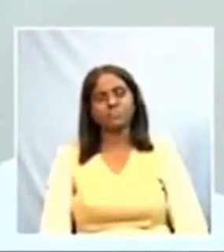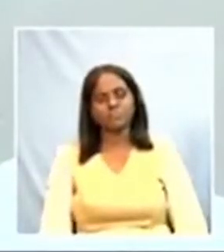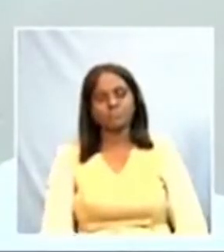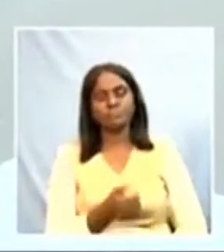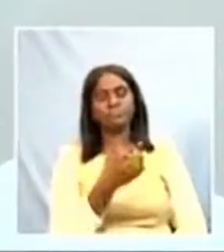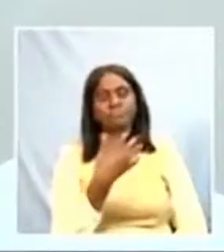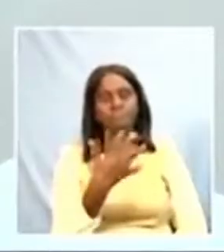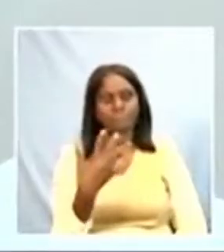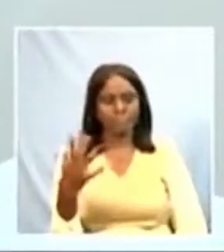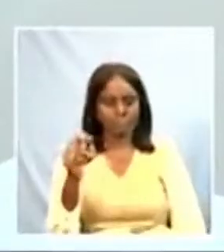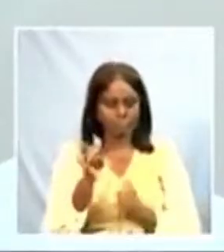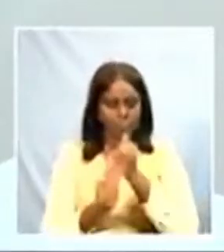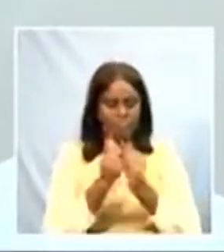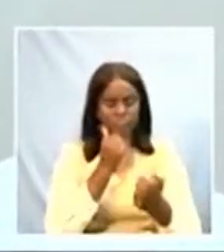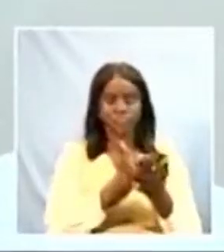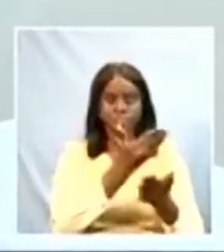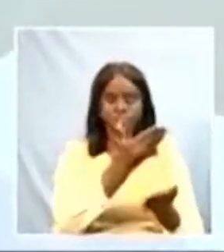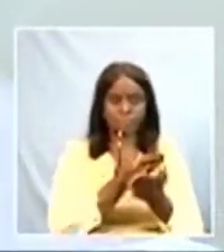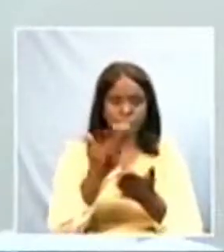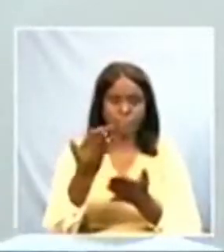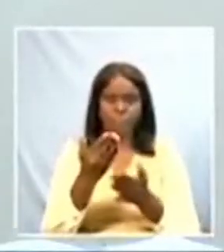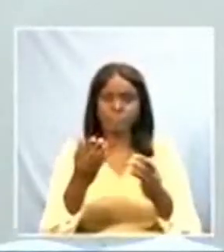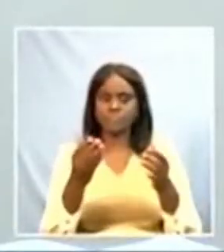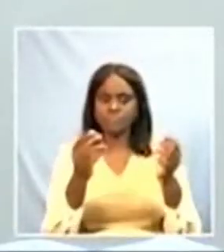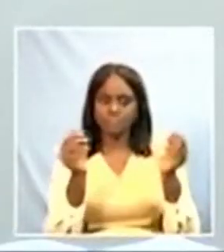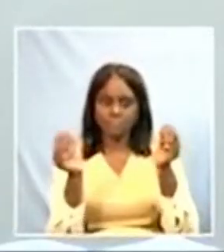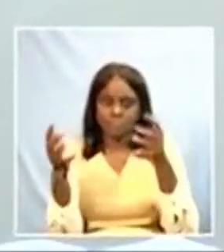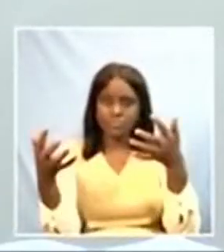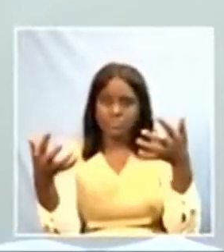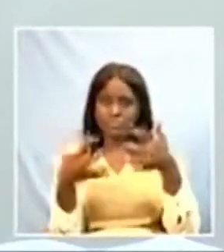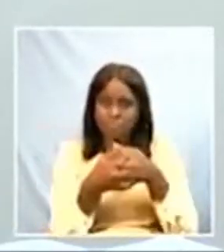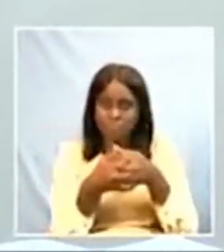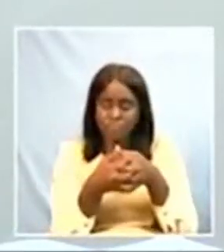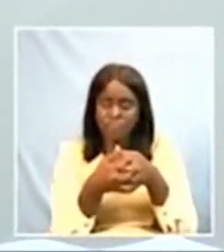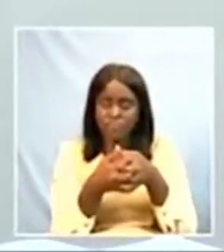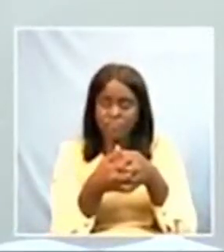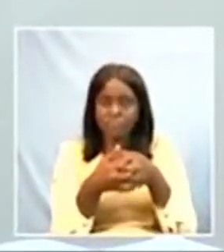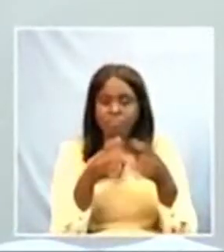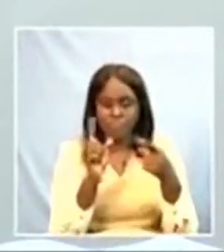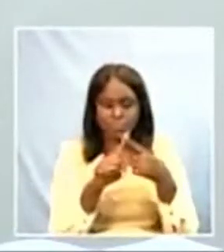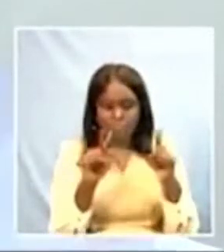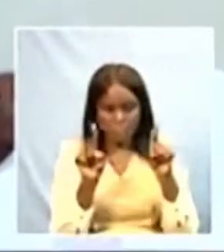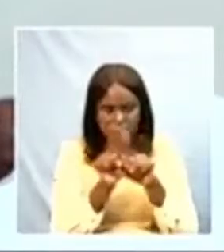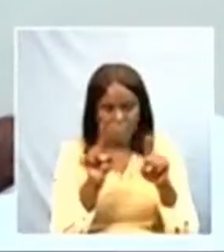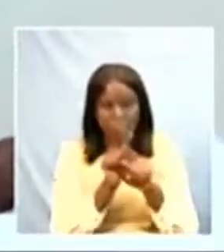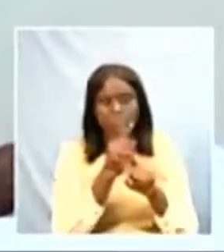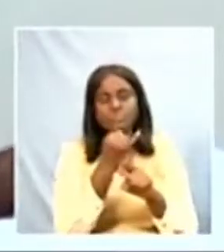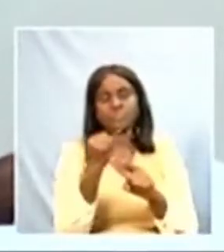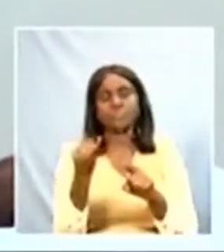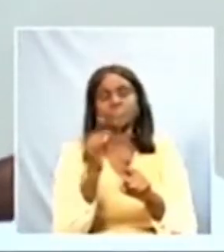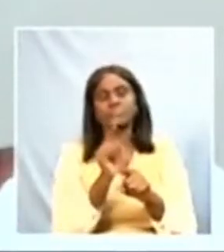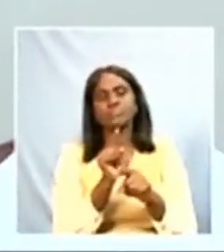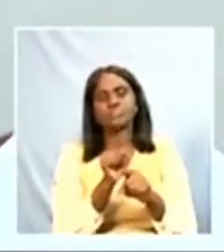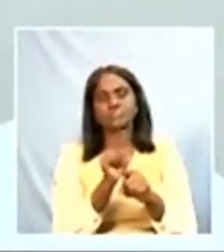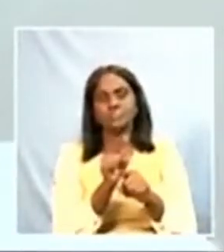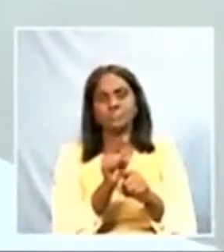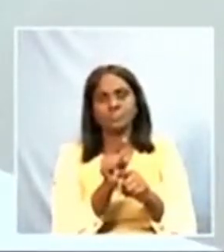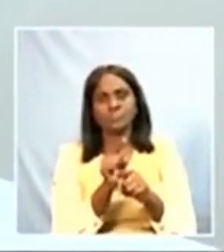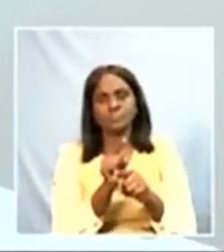assets that are procured. Marry this one to the same issue.